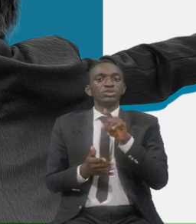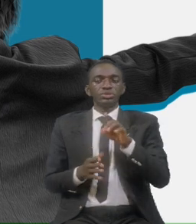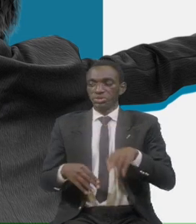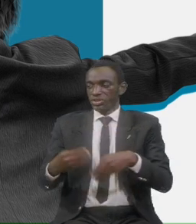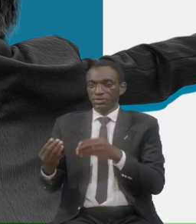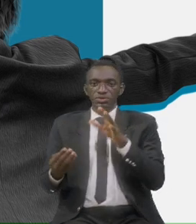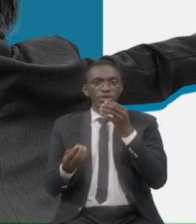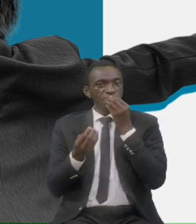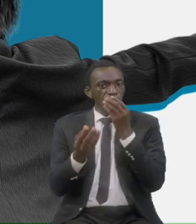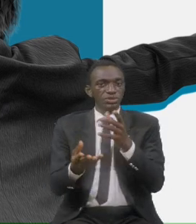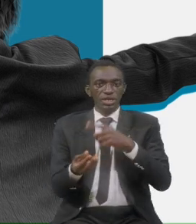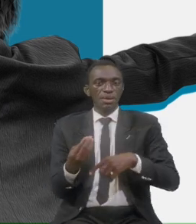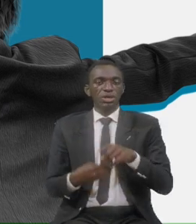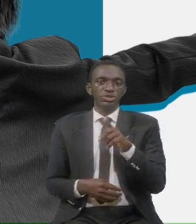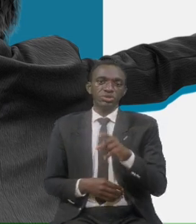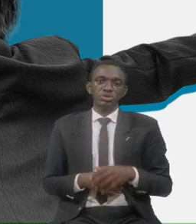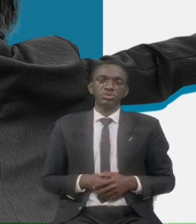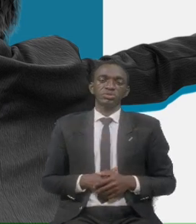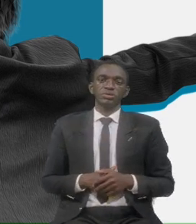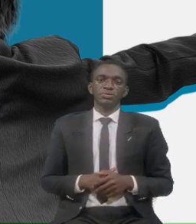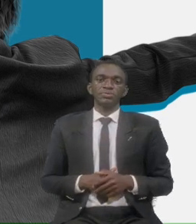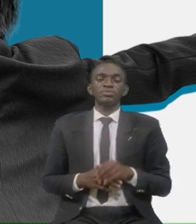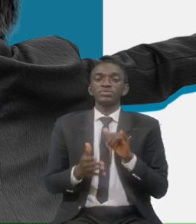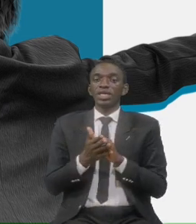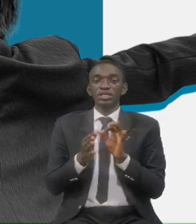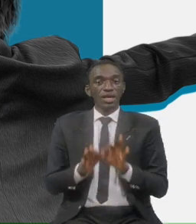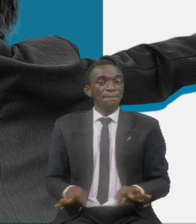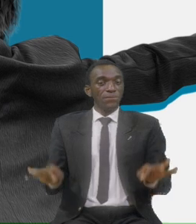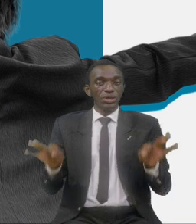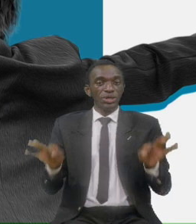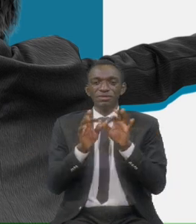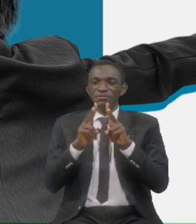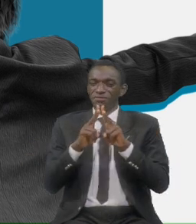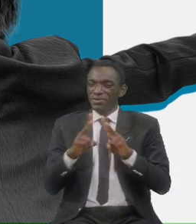about you. That is very, very important